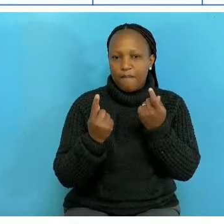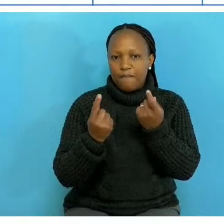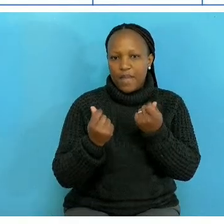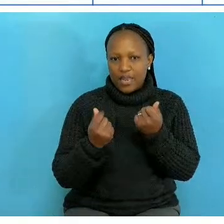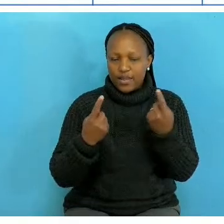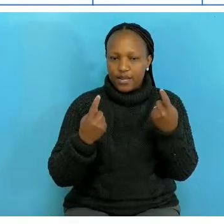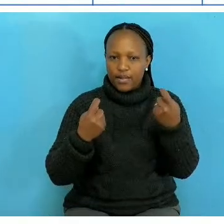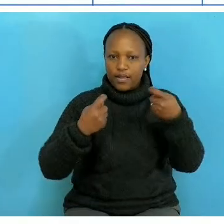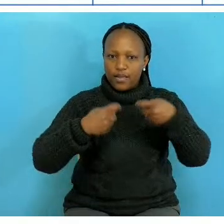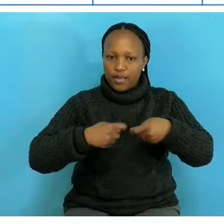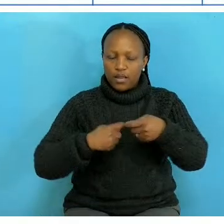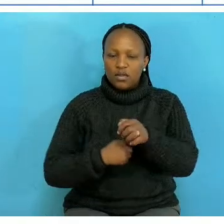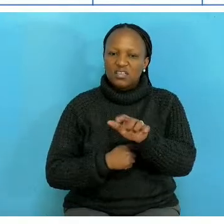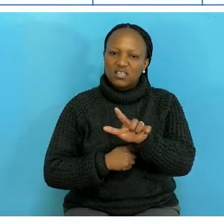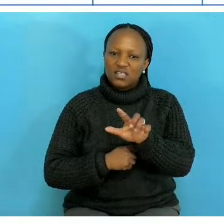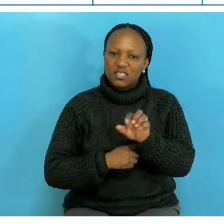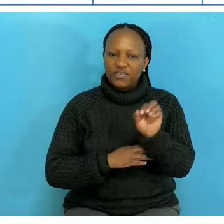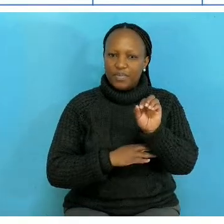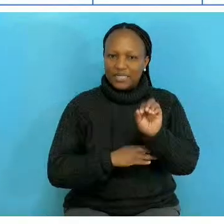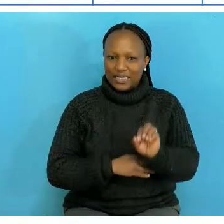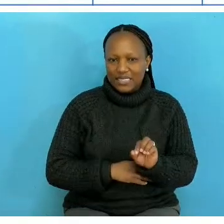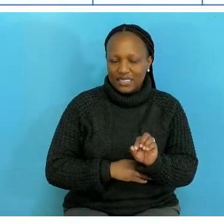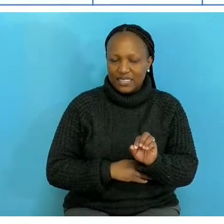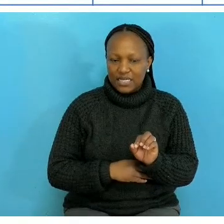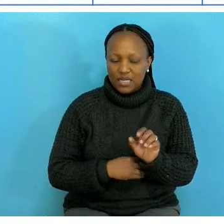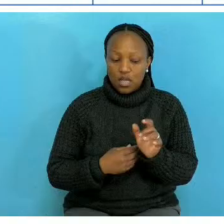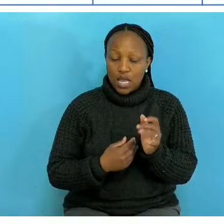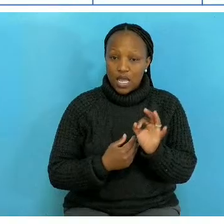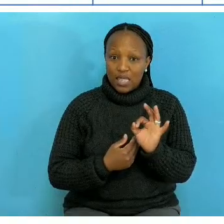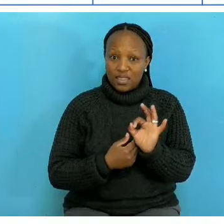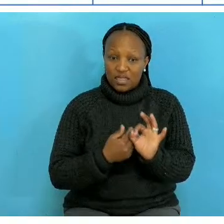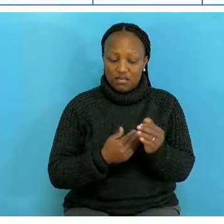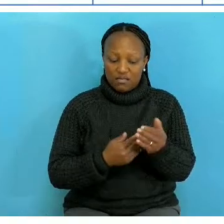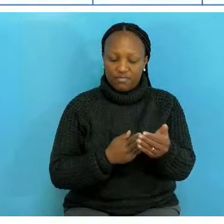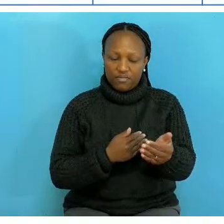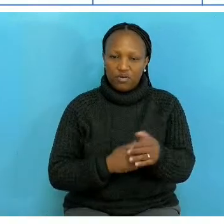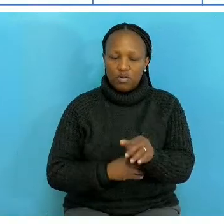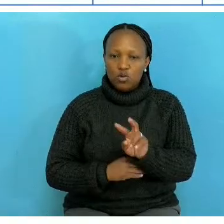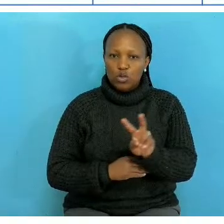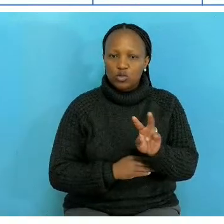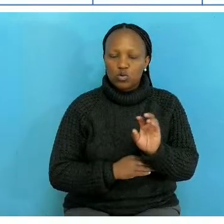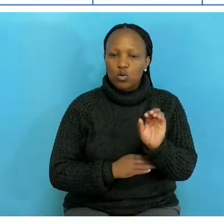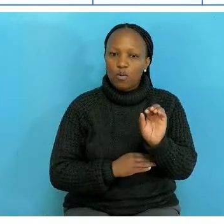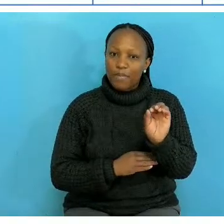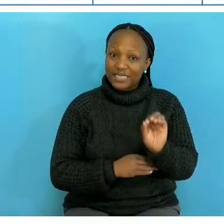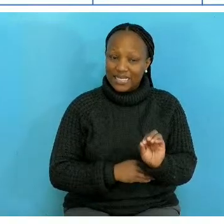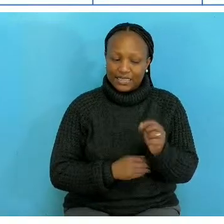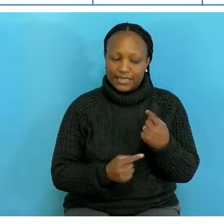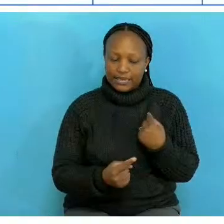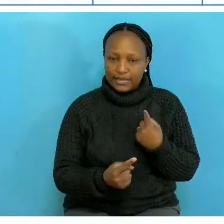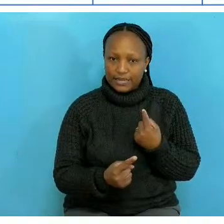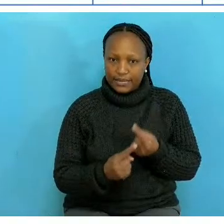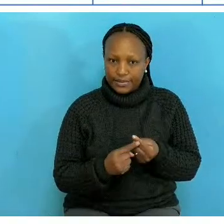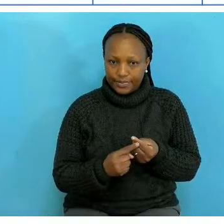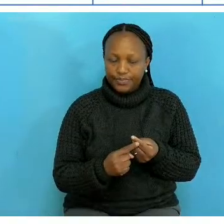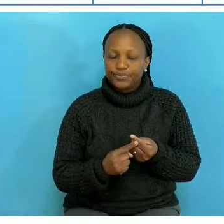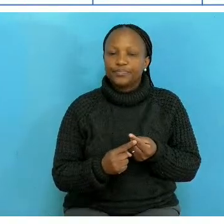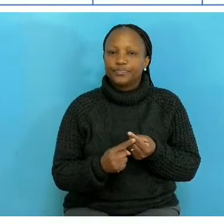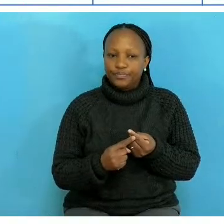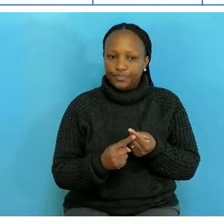at 70% for the quarter and 22% year to date. And